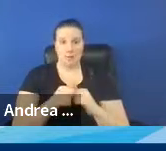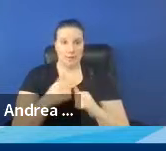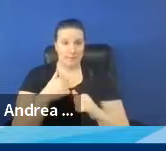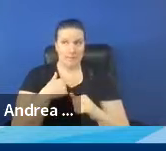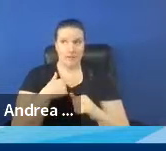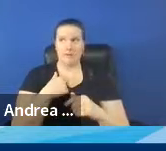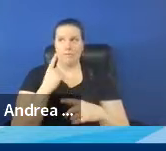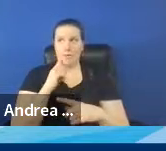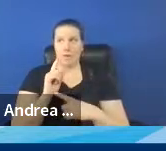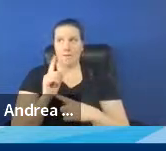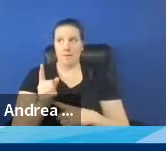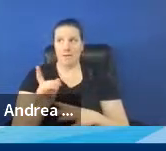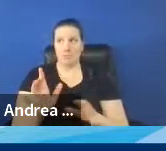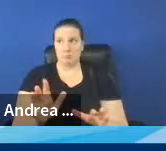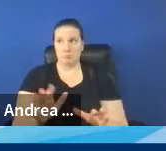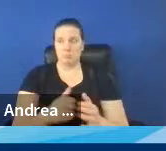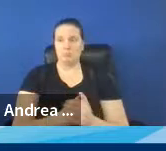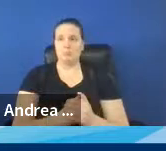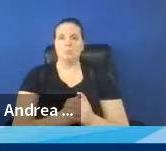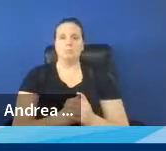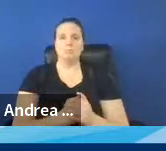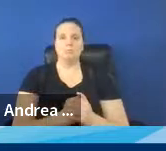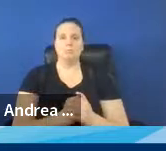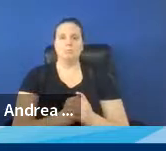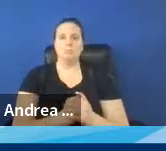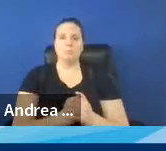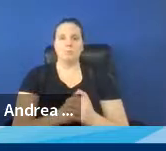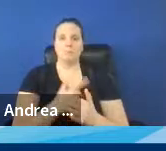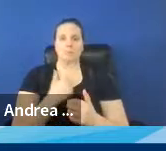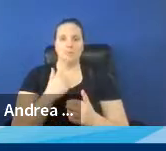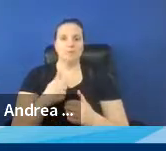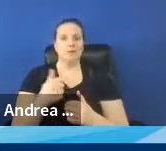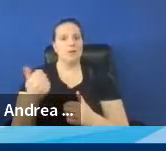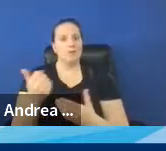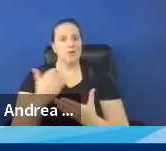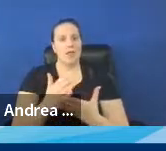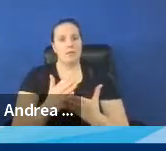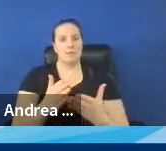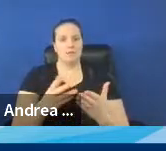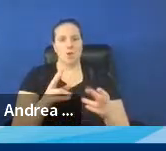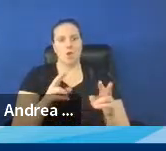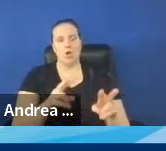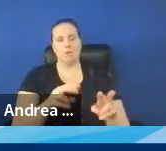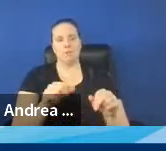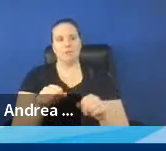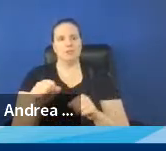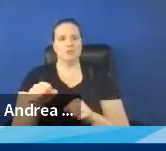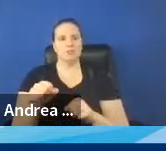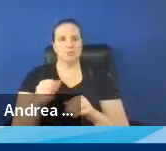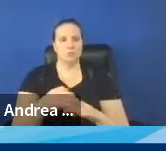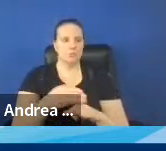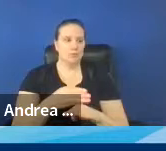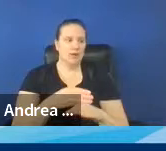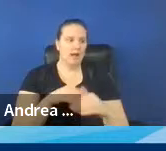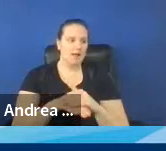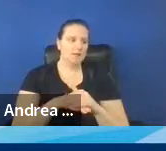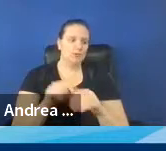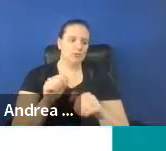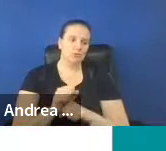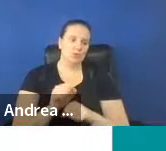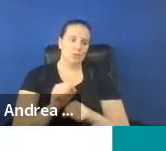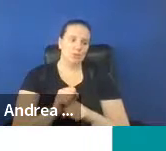a minute here, because the other element is looking at potential improvements in access to jobs.